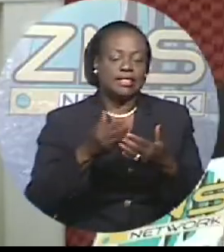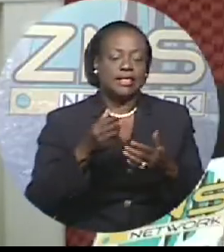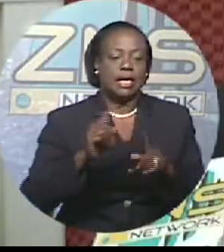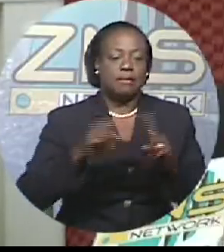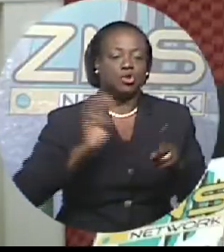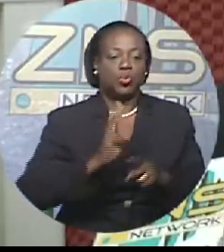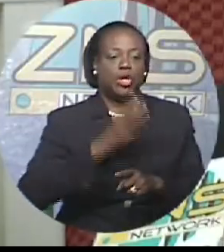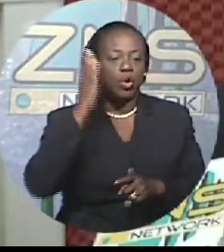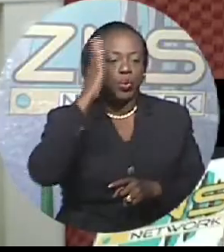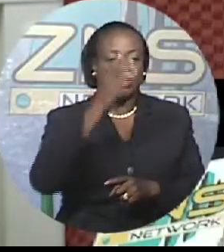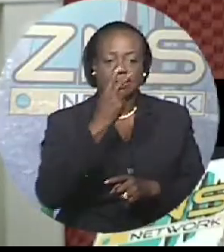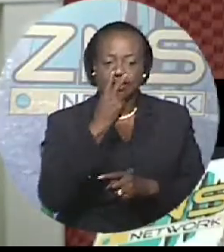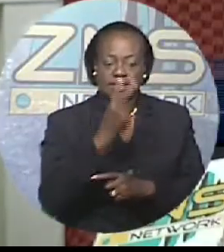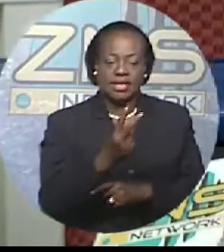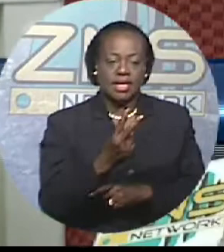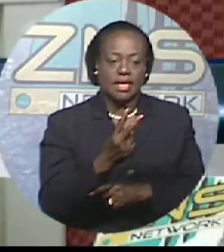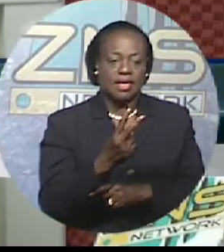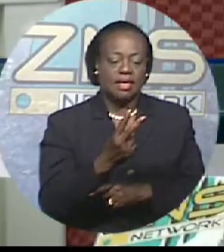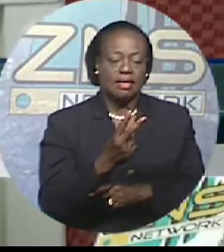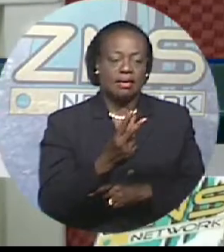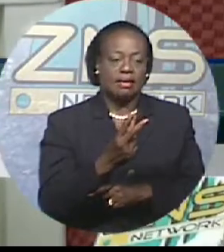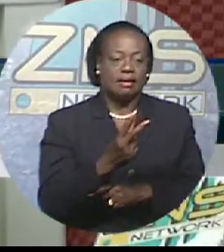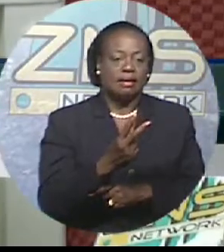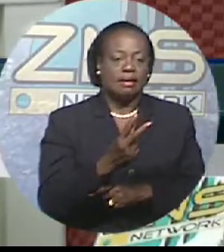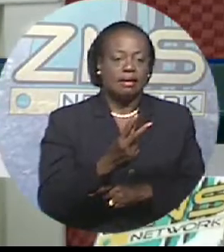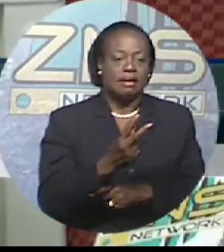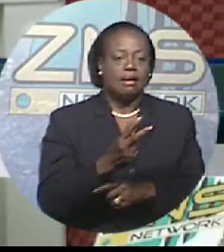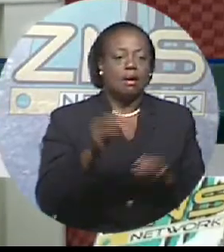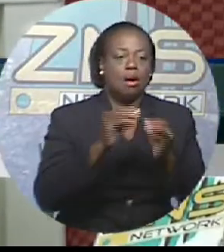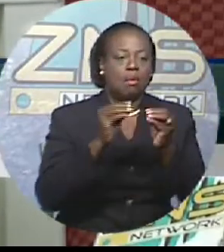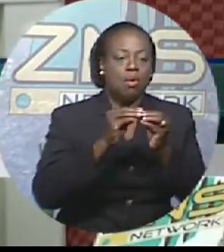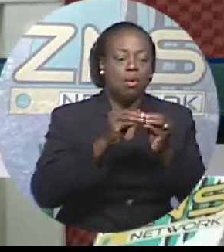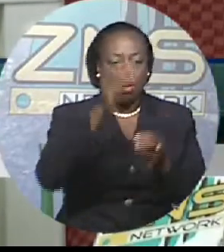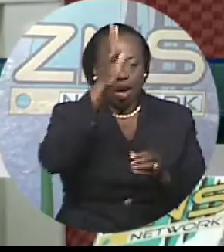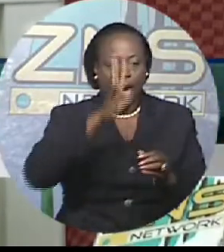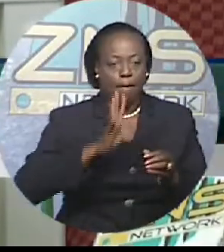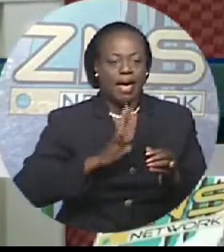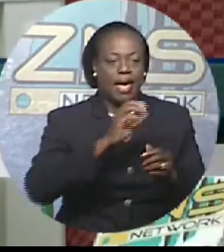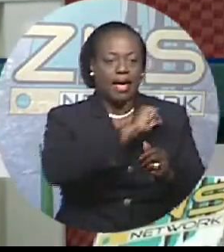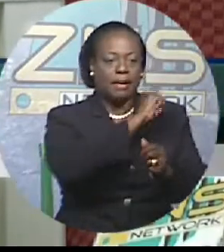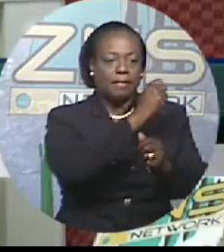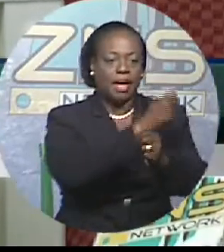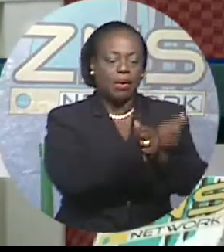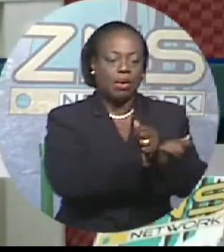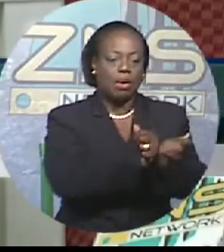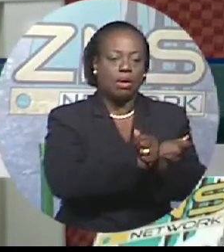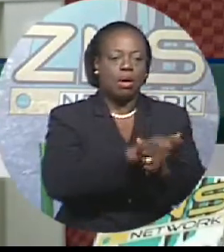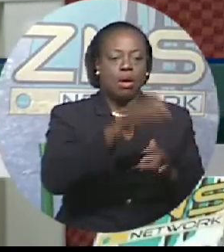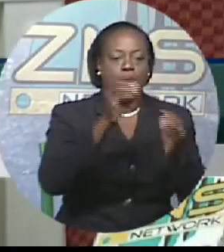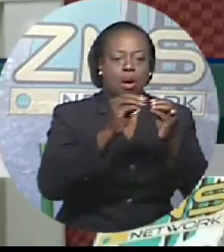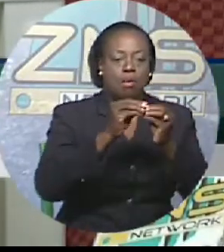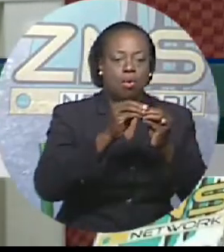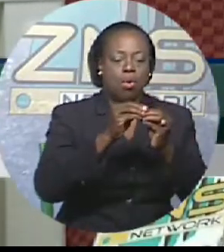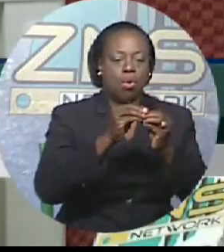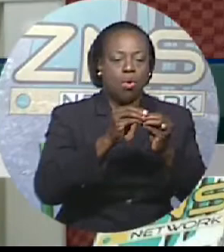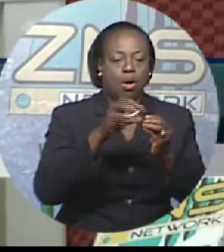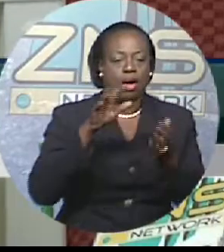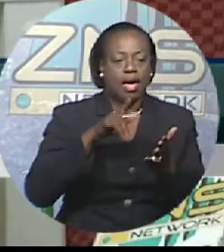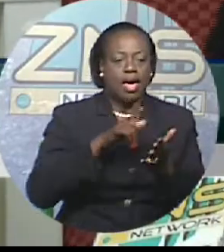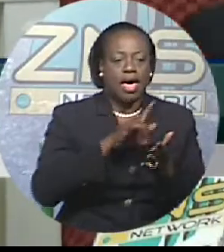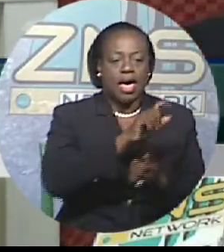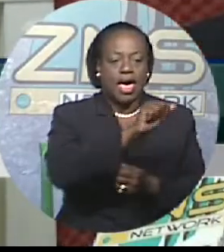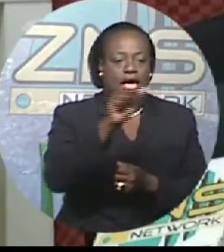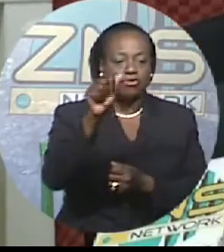see beefing up of manpower and more air traffic controllers brought into the mix. The training program